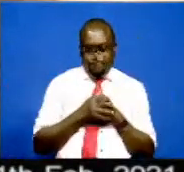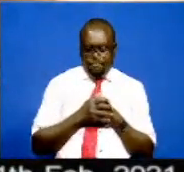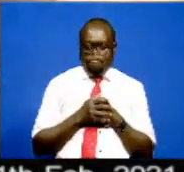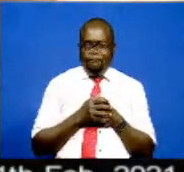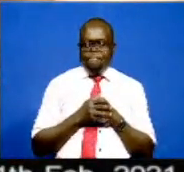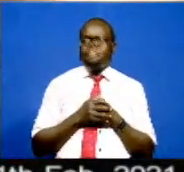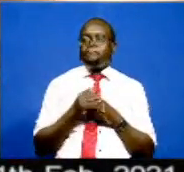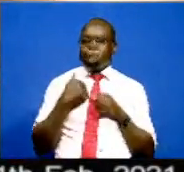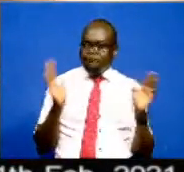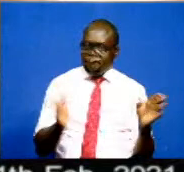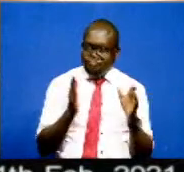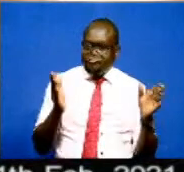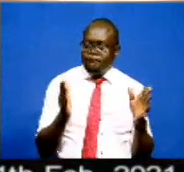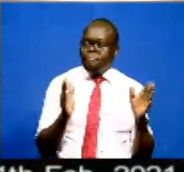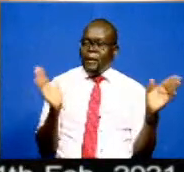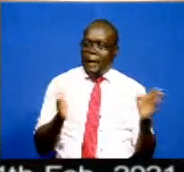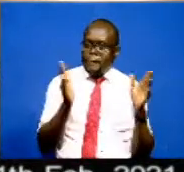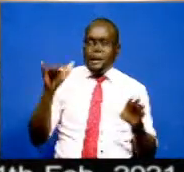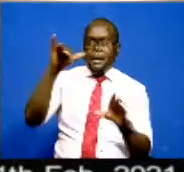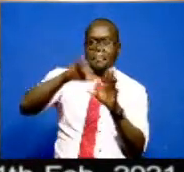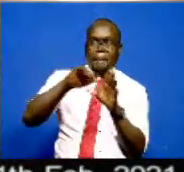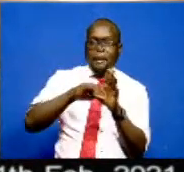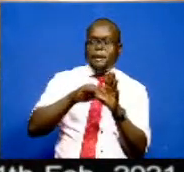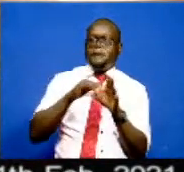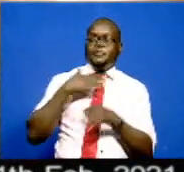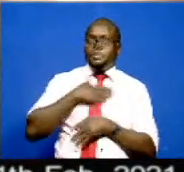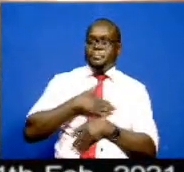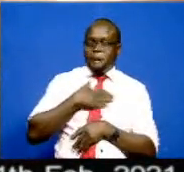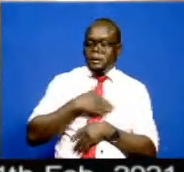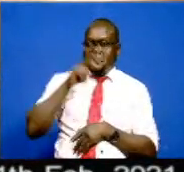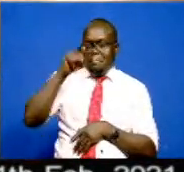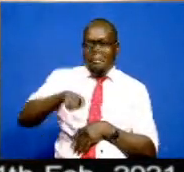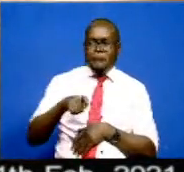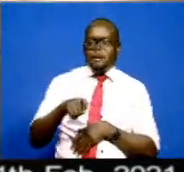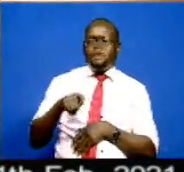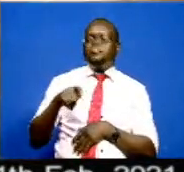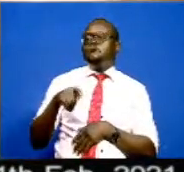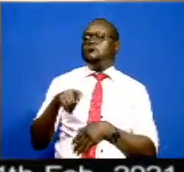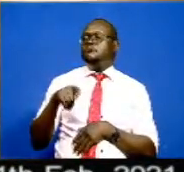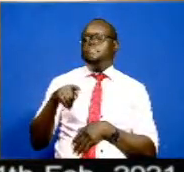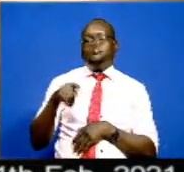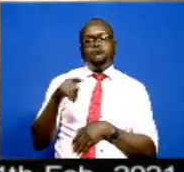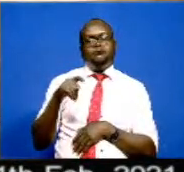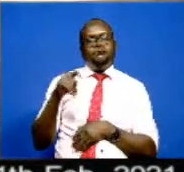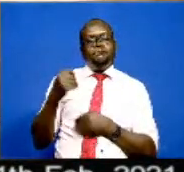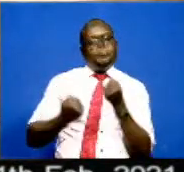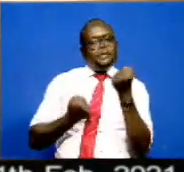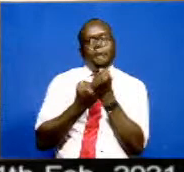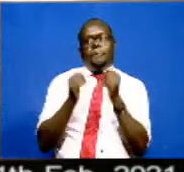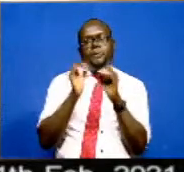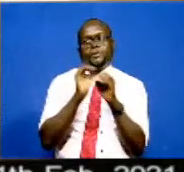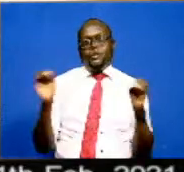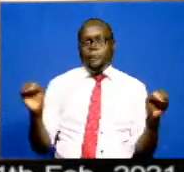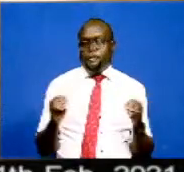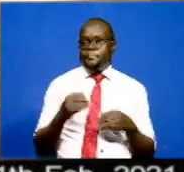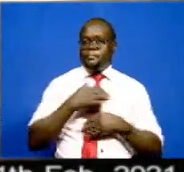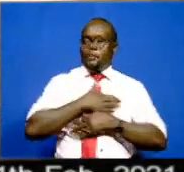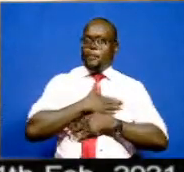I'm urging members here, this list must go down. Thank you so much, Mr. Speaker. Honorable John